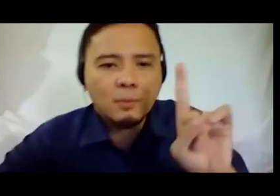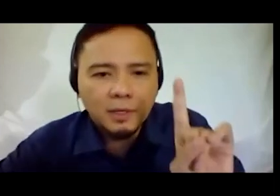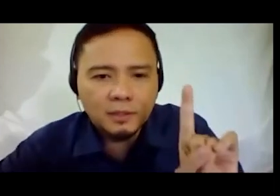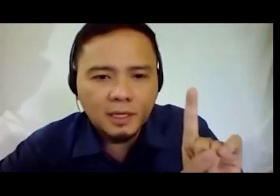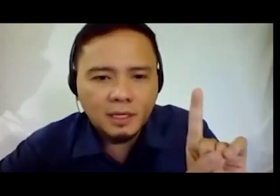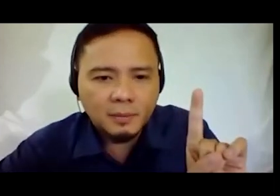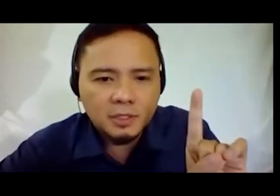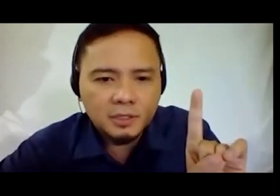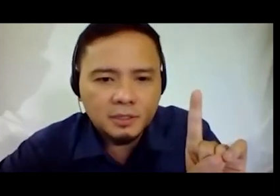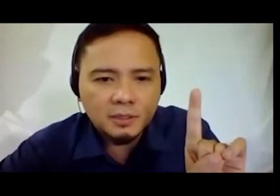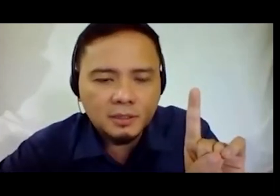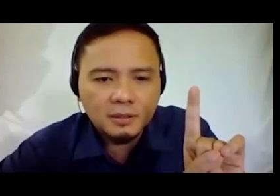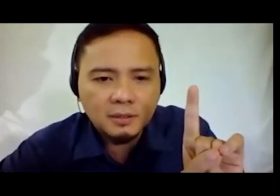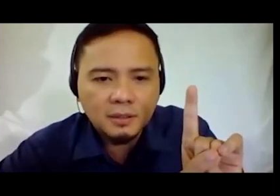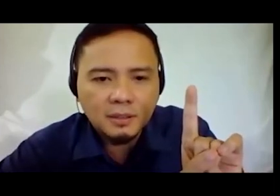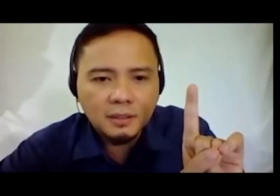One moment. Let me just.